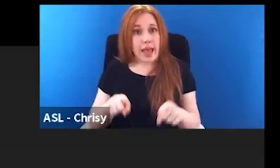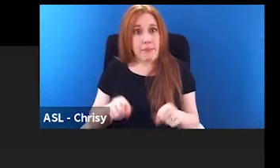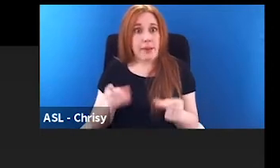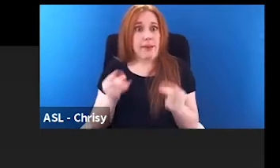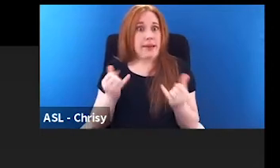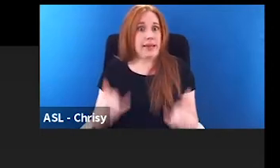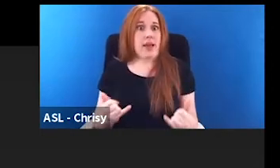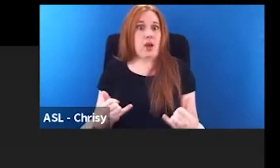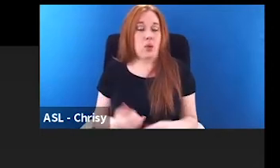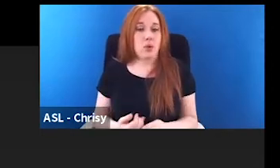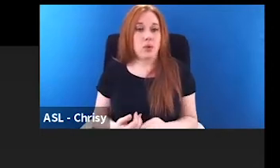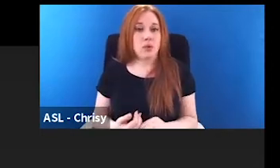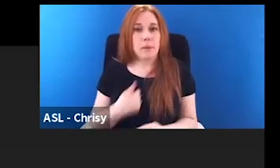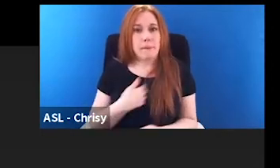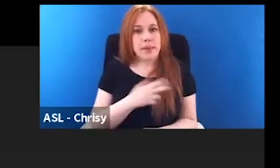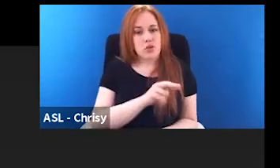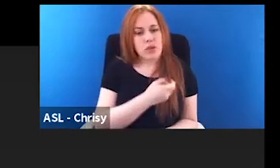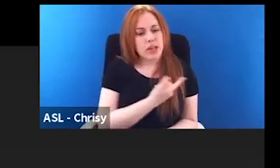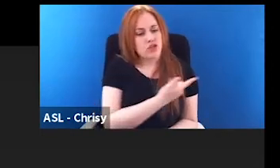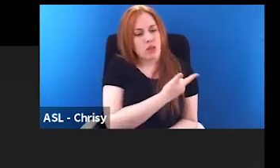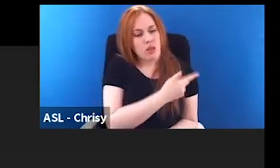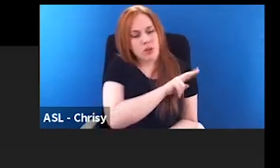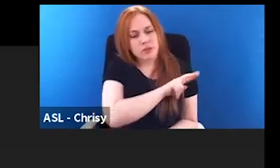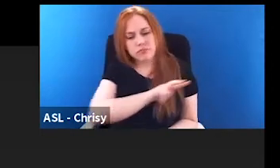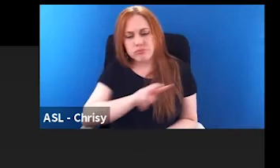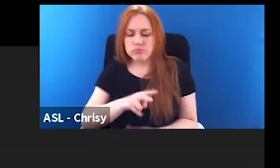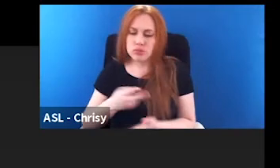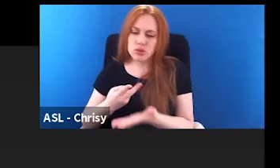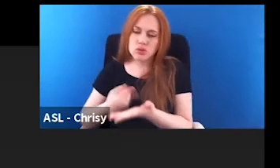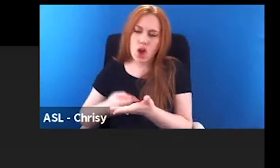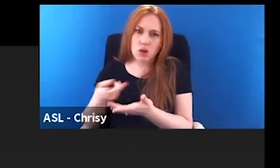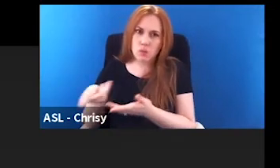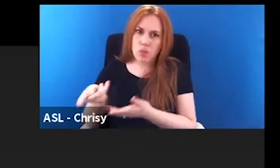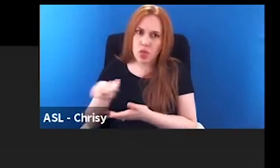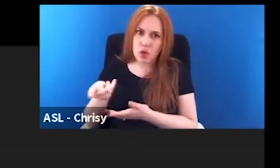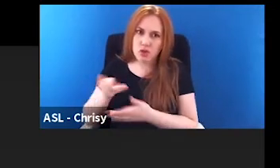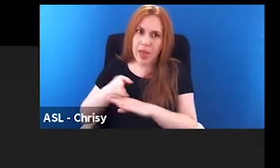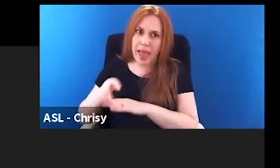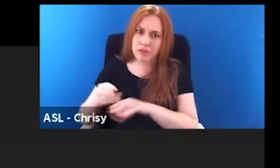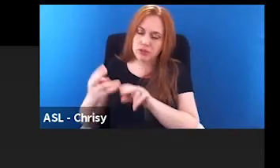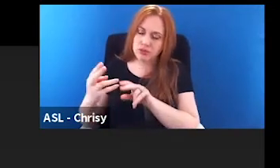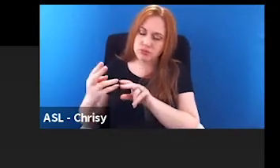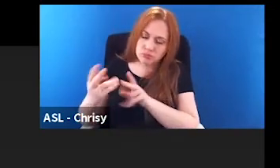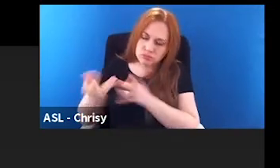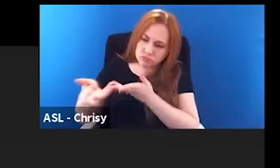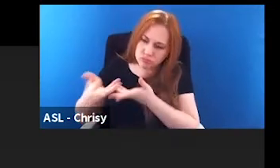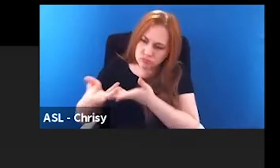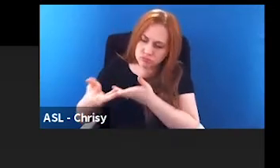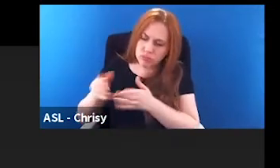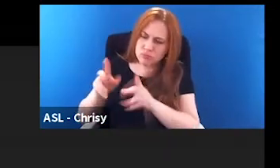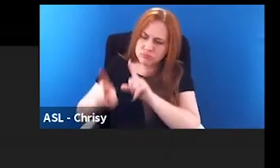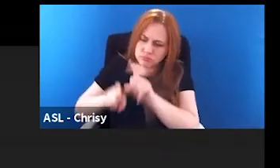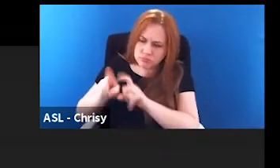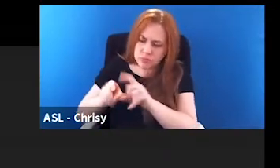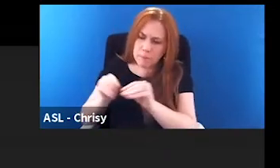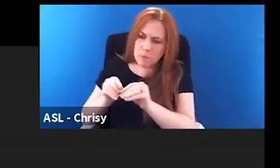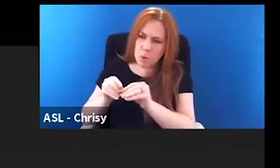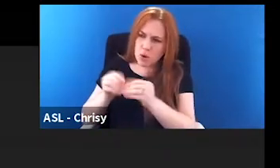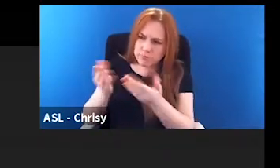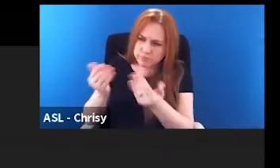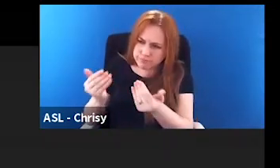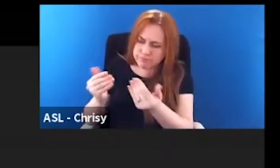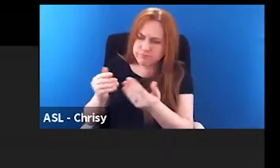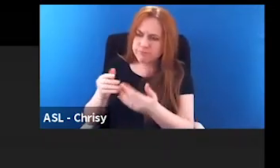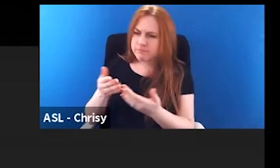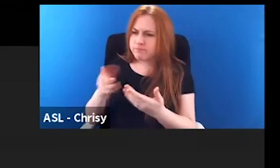so Rachel and I went up and talked to Sean and Tysonn afterwards, and we wanted to just get a little bit more insight as to what they've both done individually